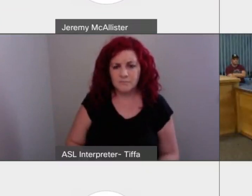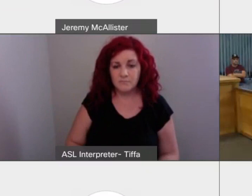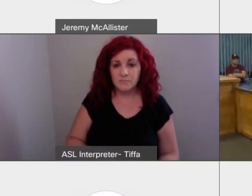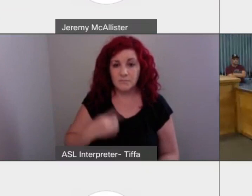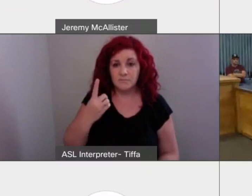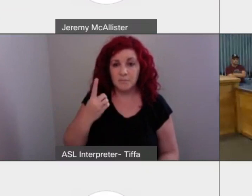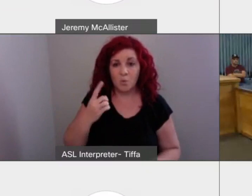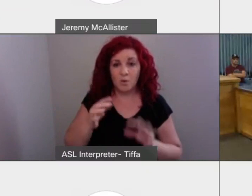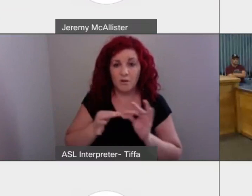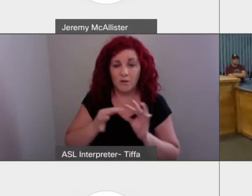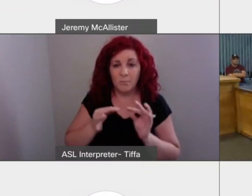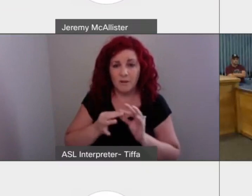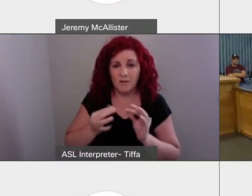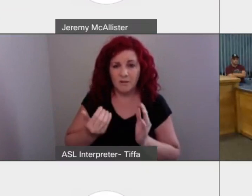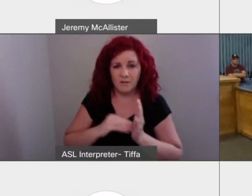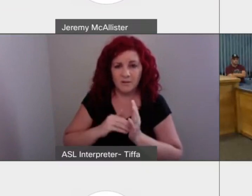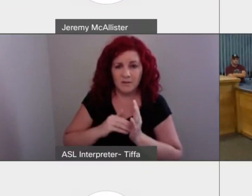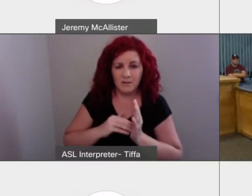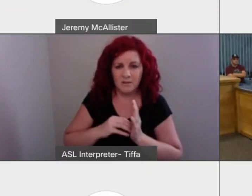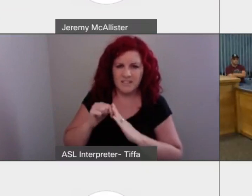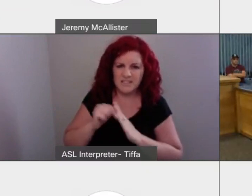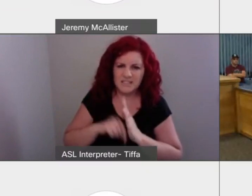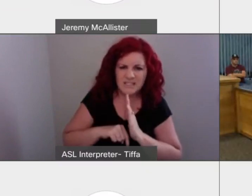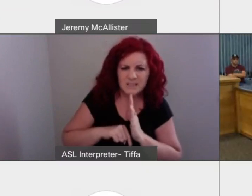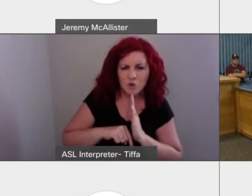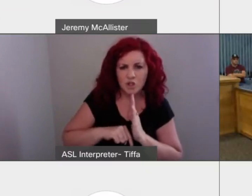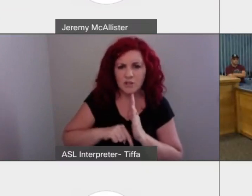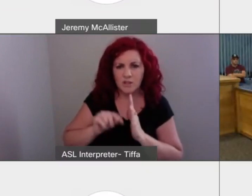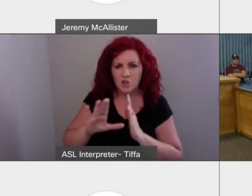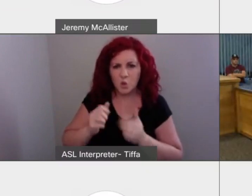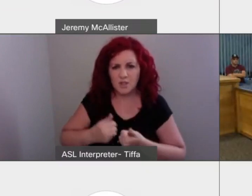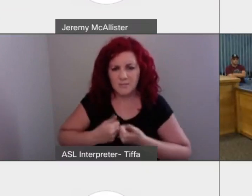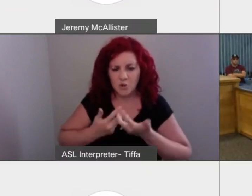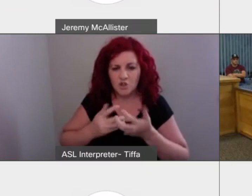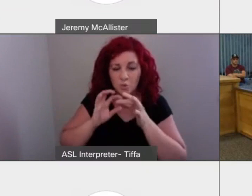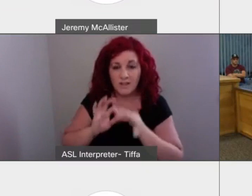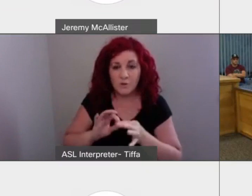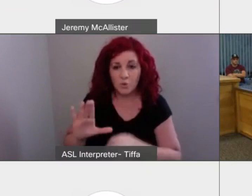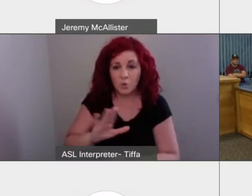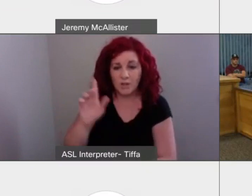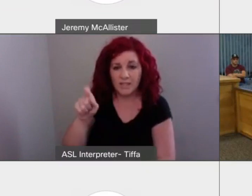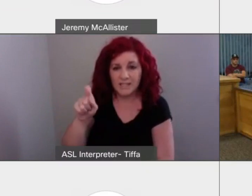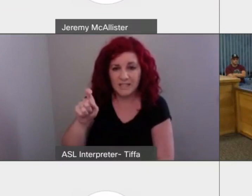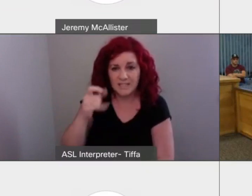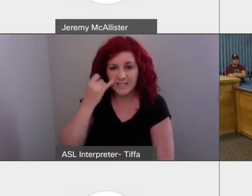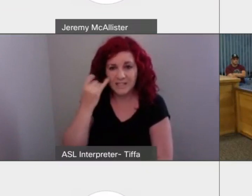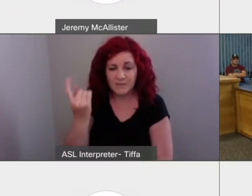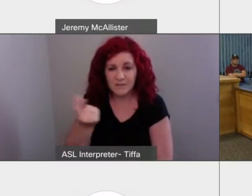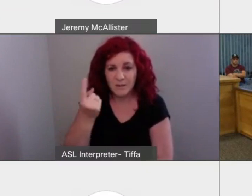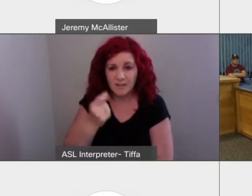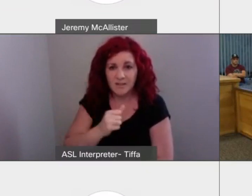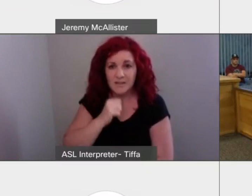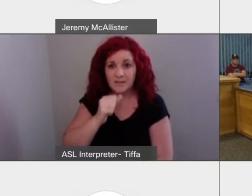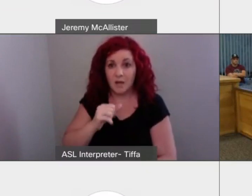comment, again, is to, you know, dig deeper in your expressions about your needs. If there's something that's not